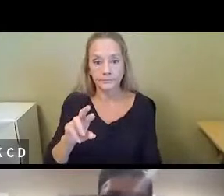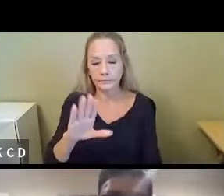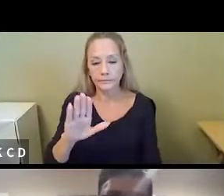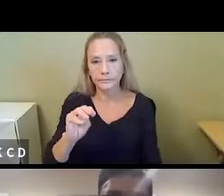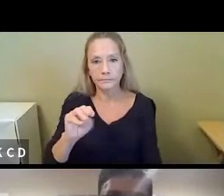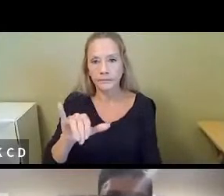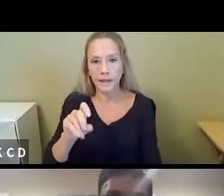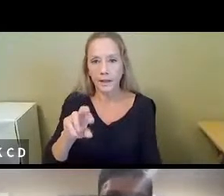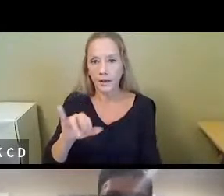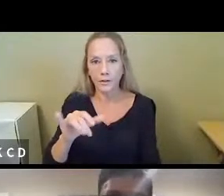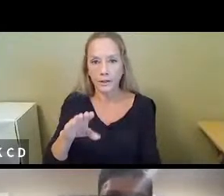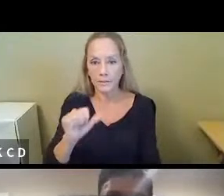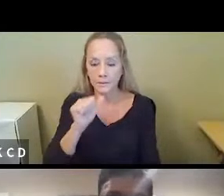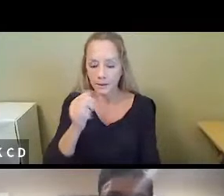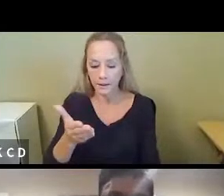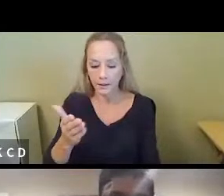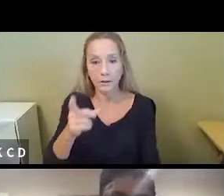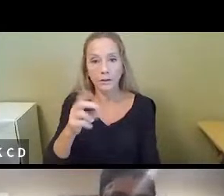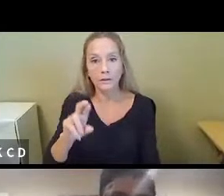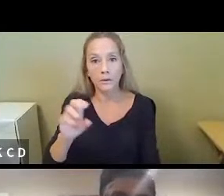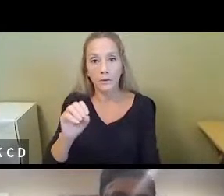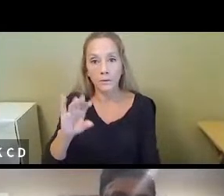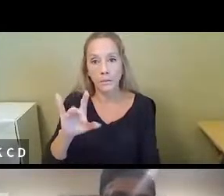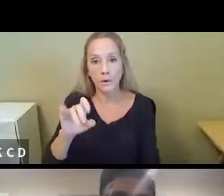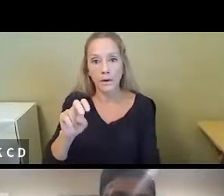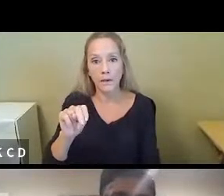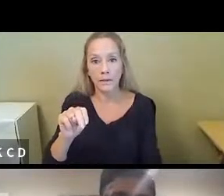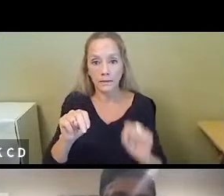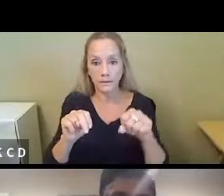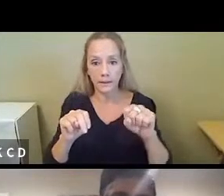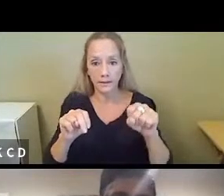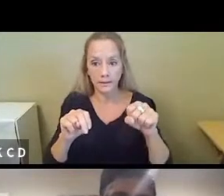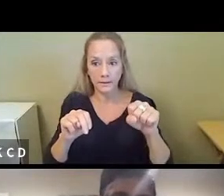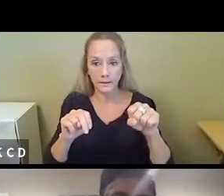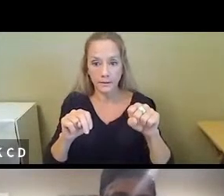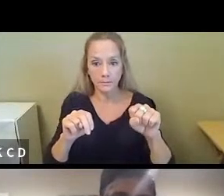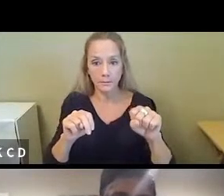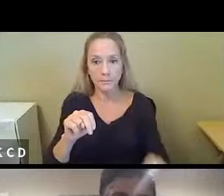Mayor Jacobs isn't here. Dr. O'Brien, Yes.